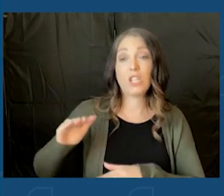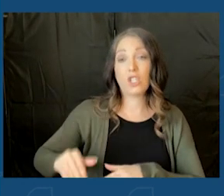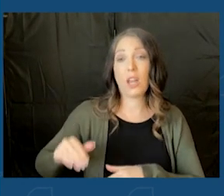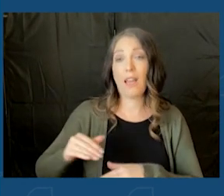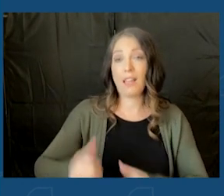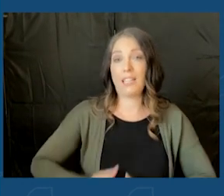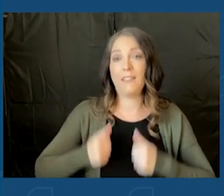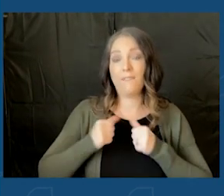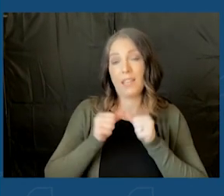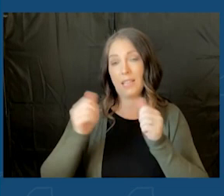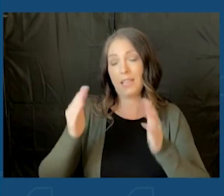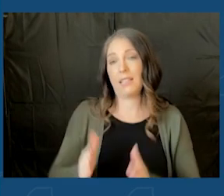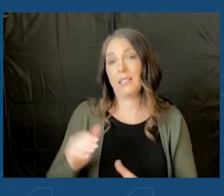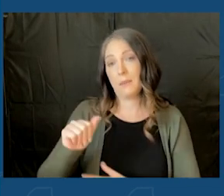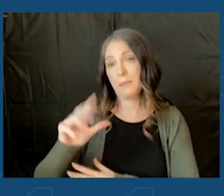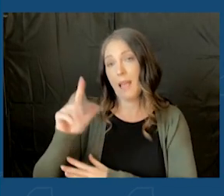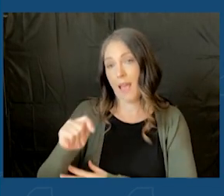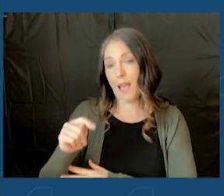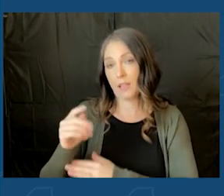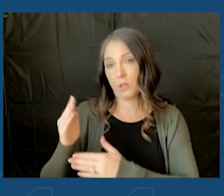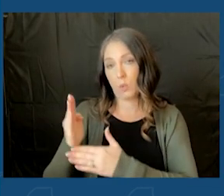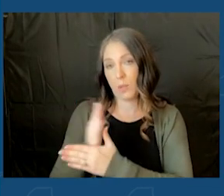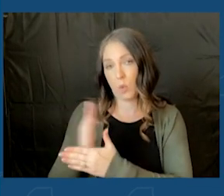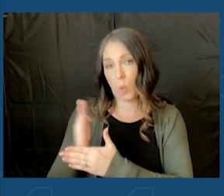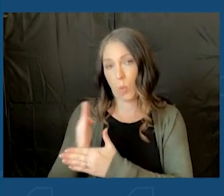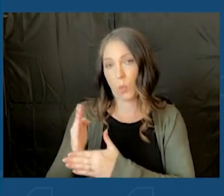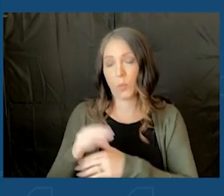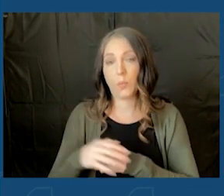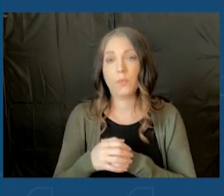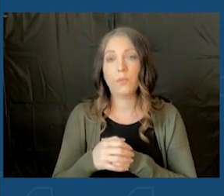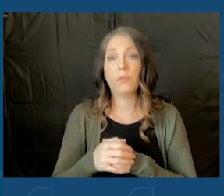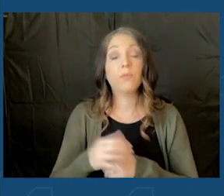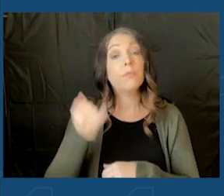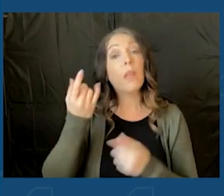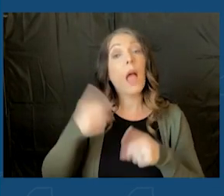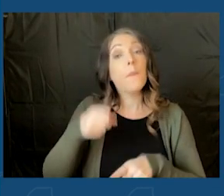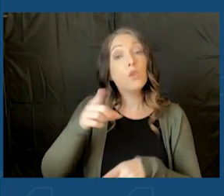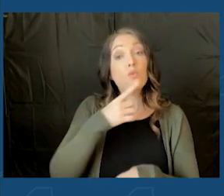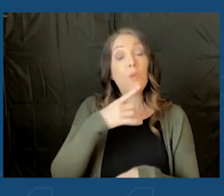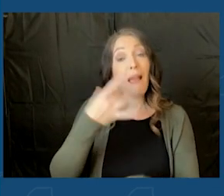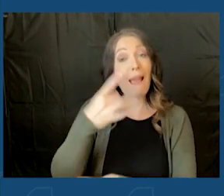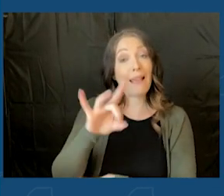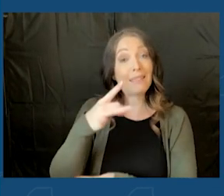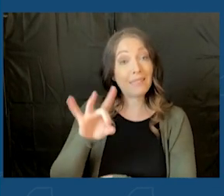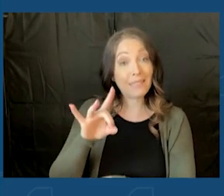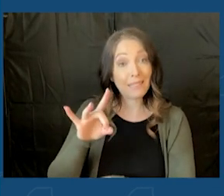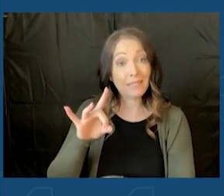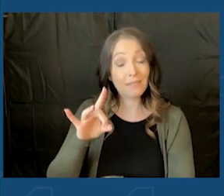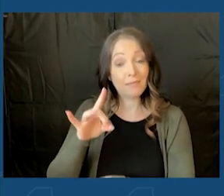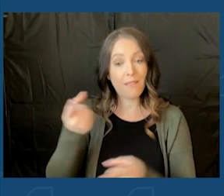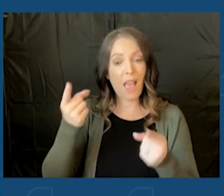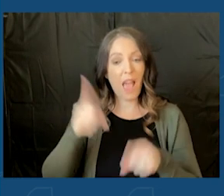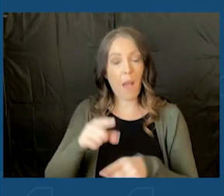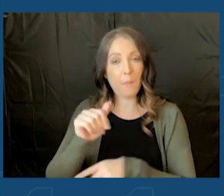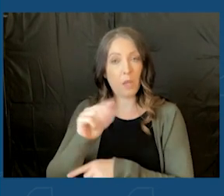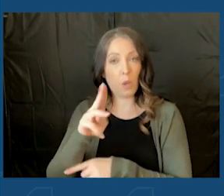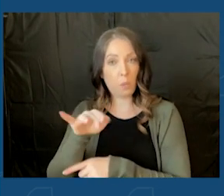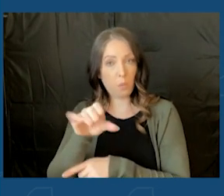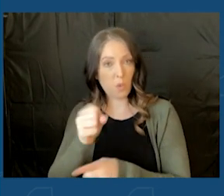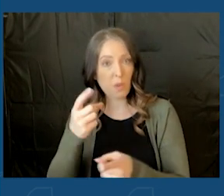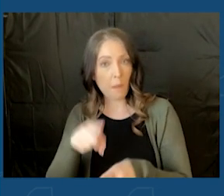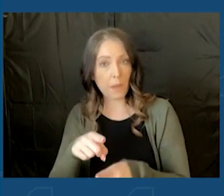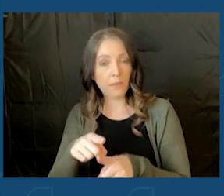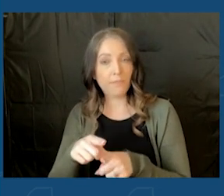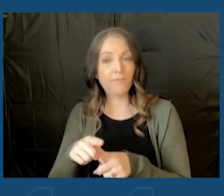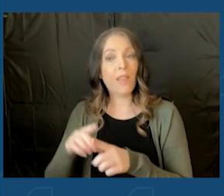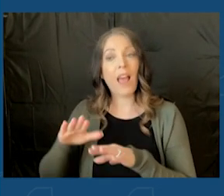window. But if you were 18 when you were subject to abuse, the Child Victims Act did not provide you with relief, even if you were